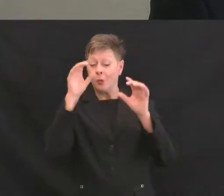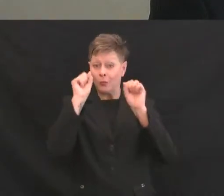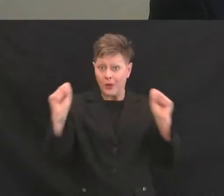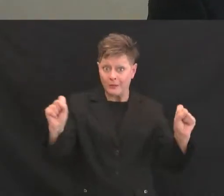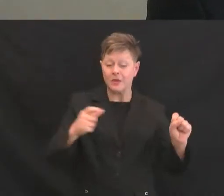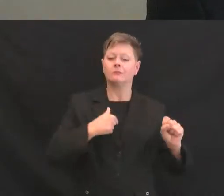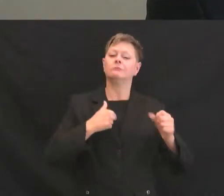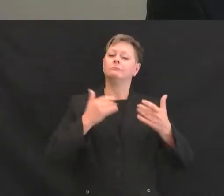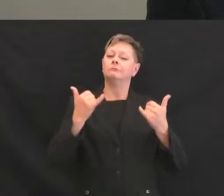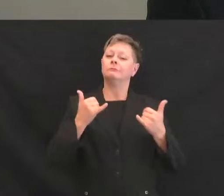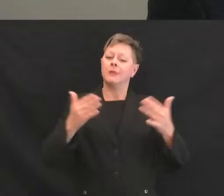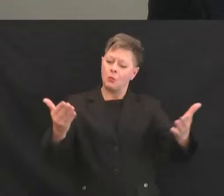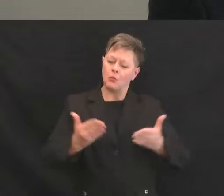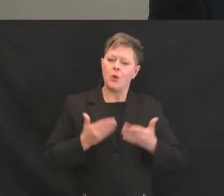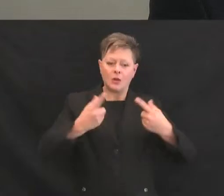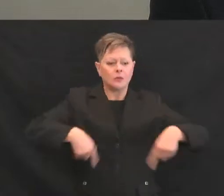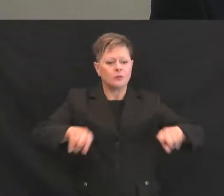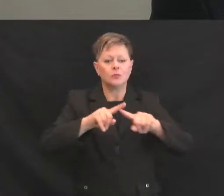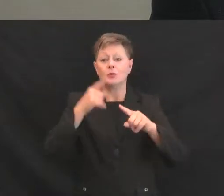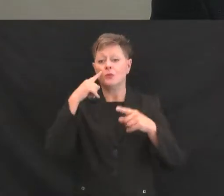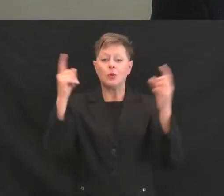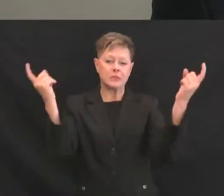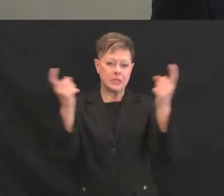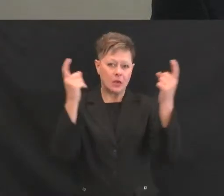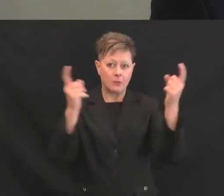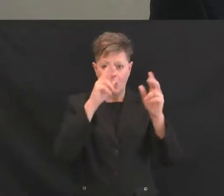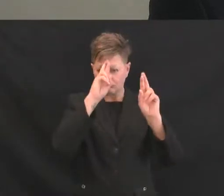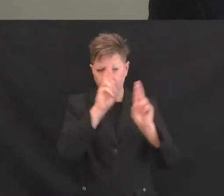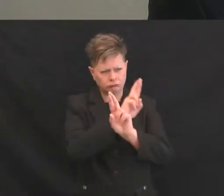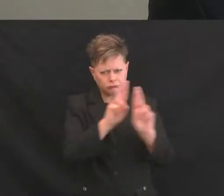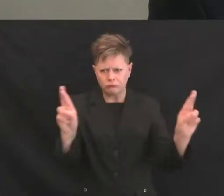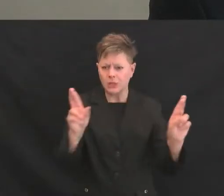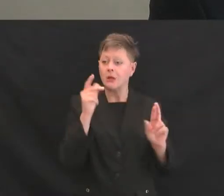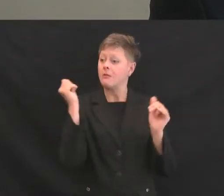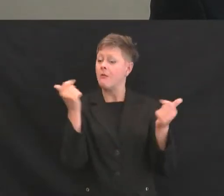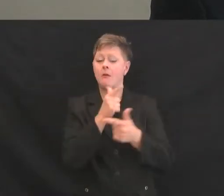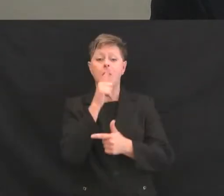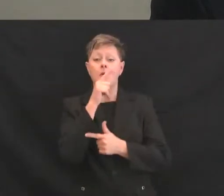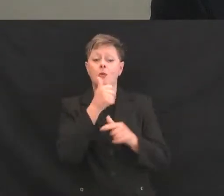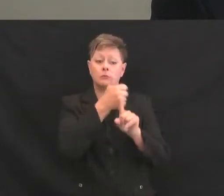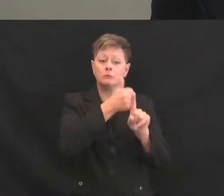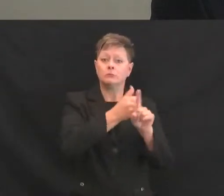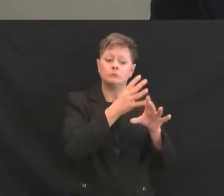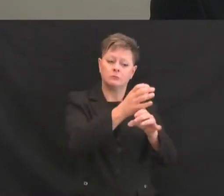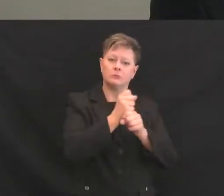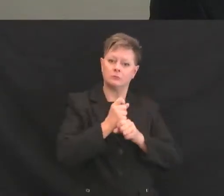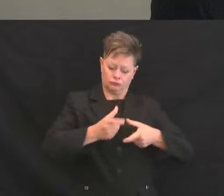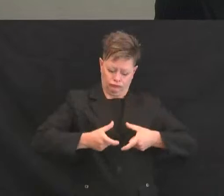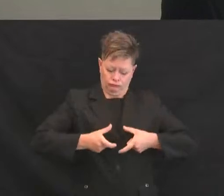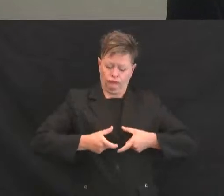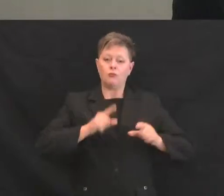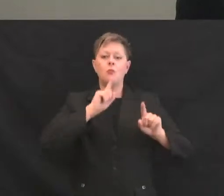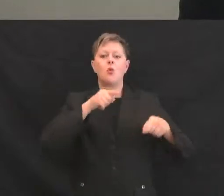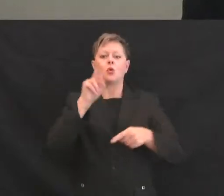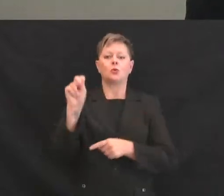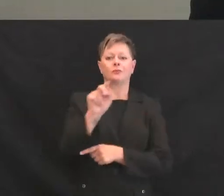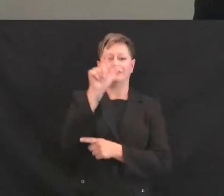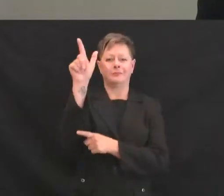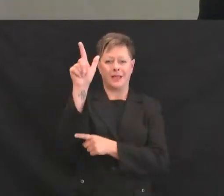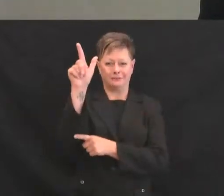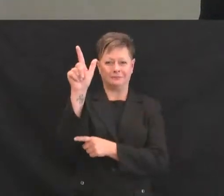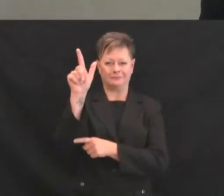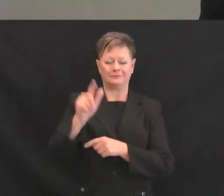you to this investiture ceremony to recognize the recipients of the Order of Newfoundland and Labrador.